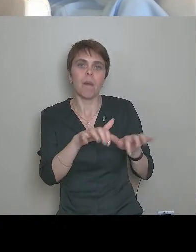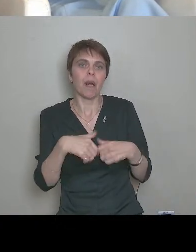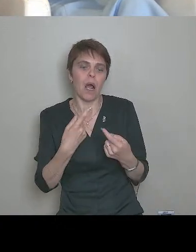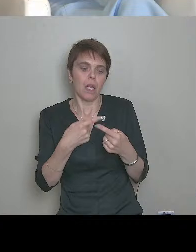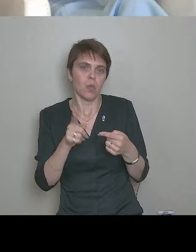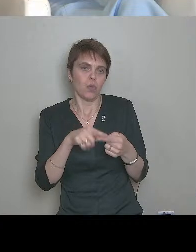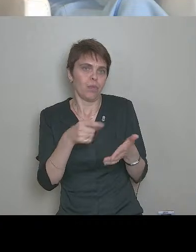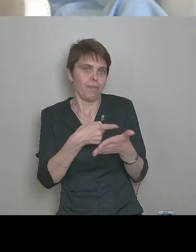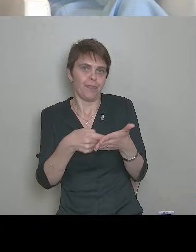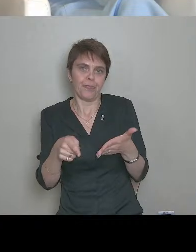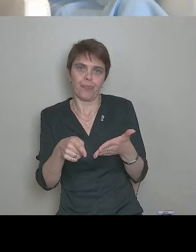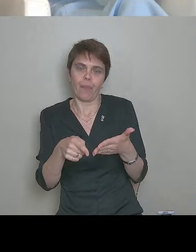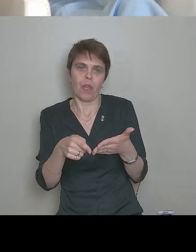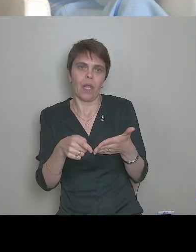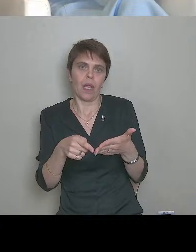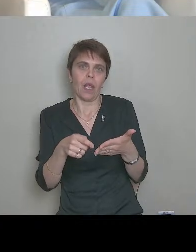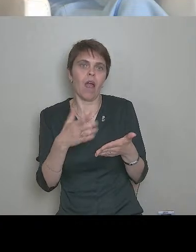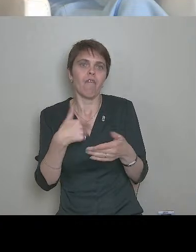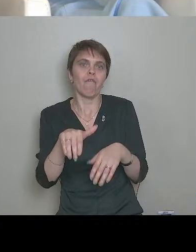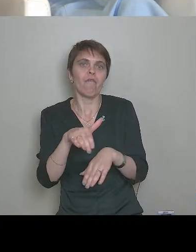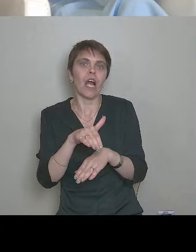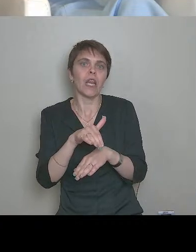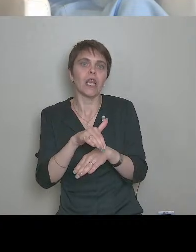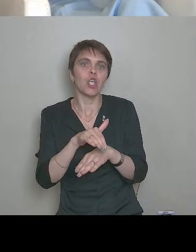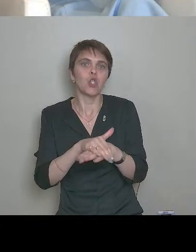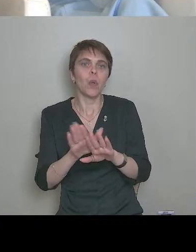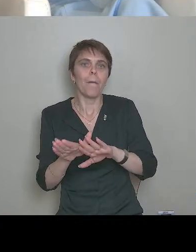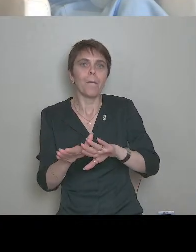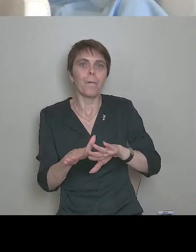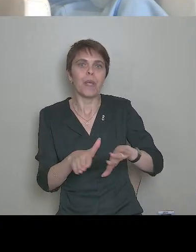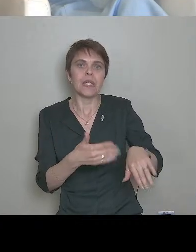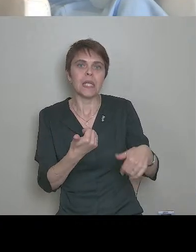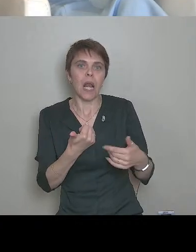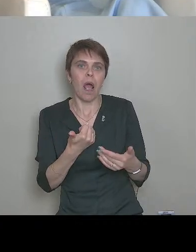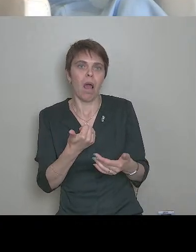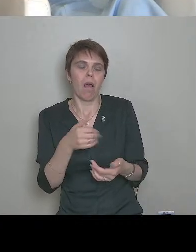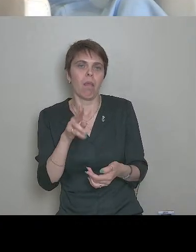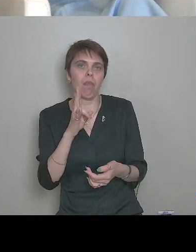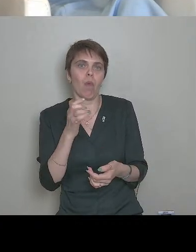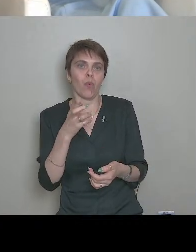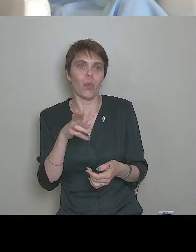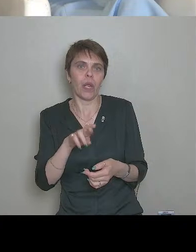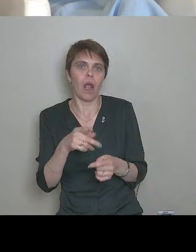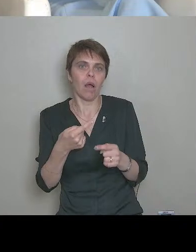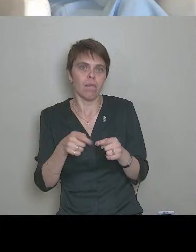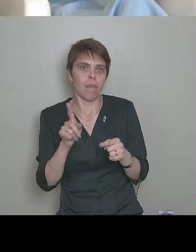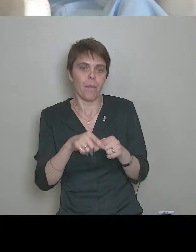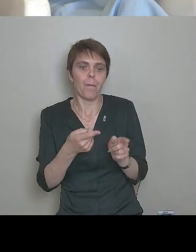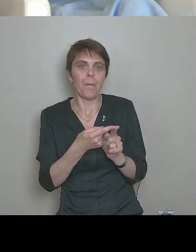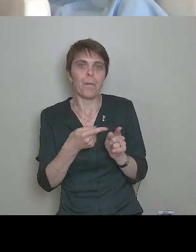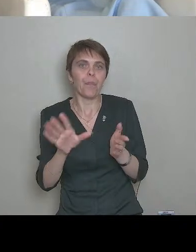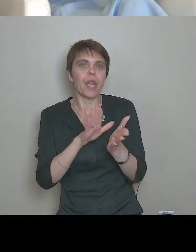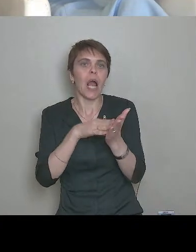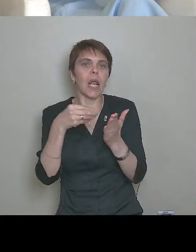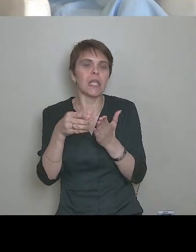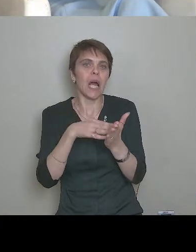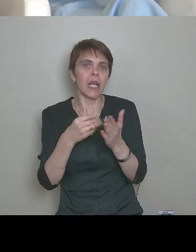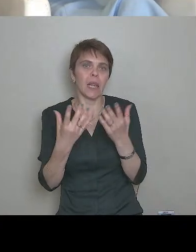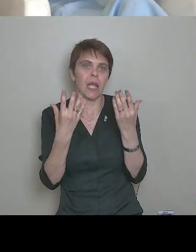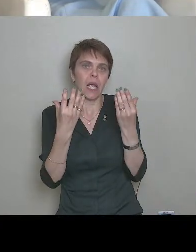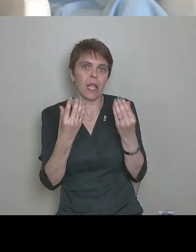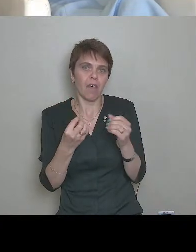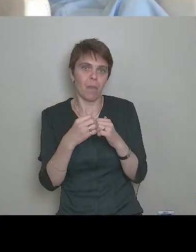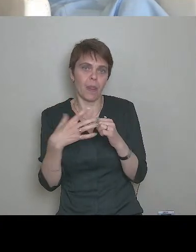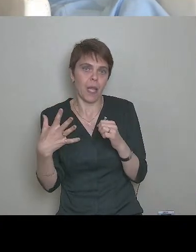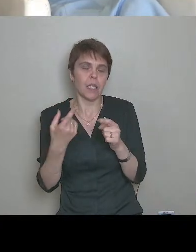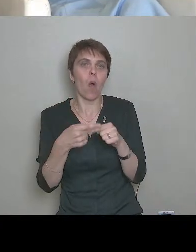present this norm has been deleted, and it is envisaged that after the candidate is